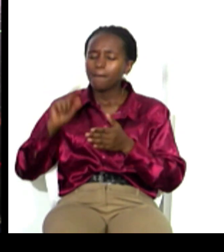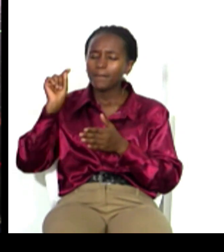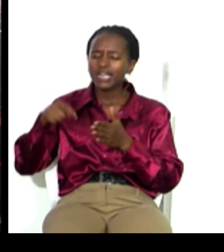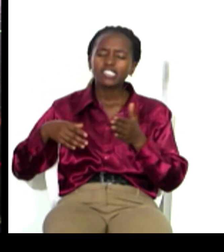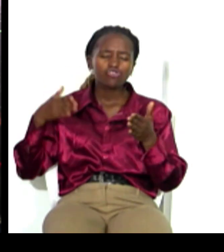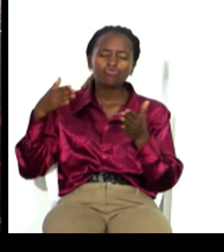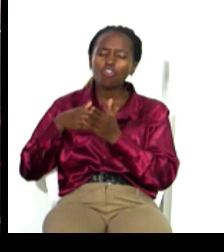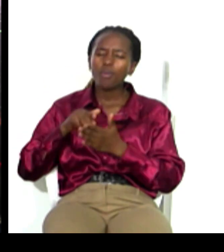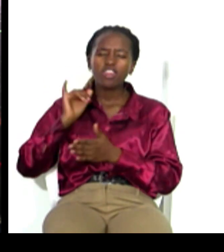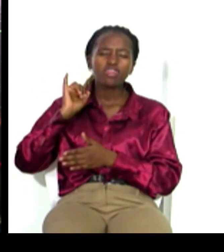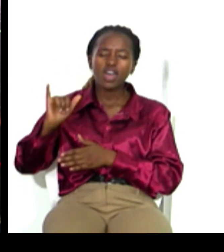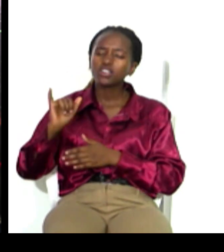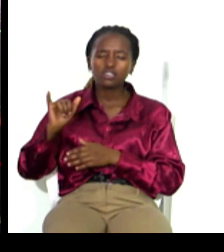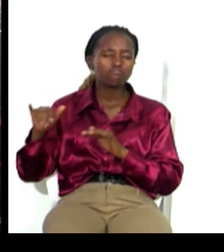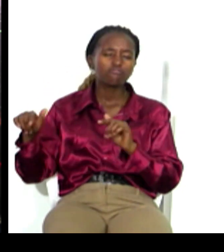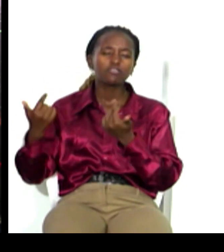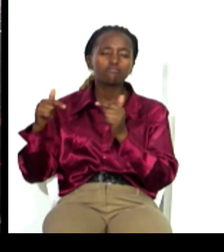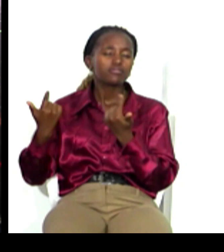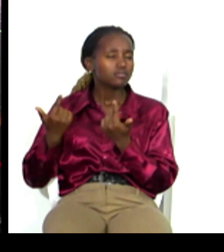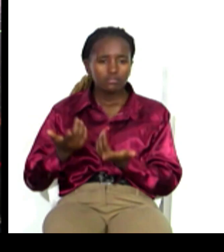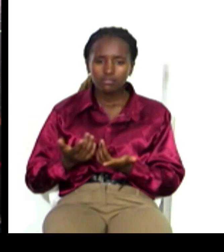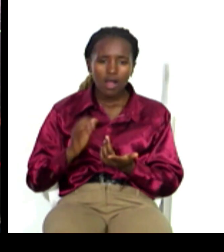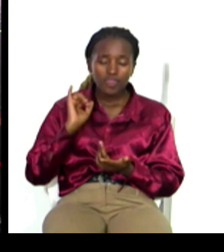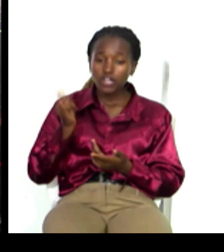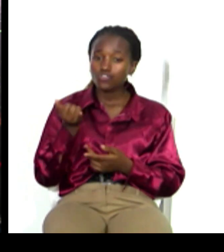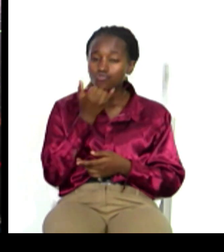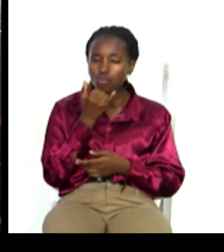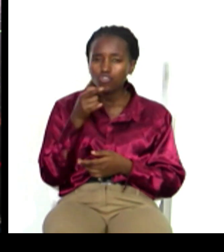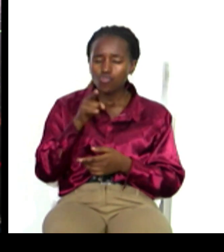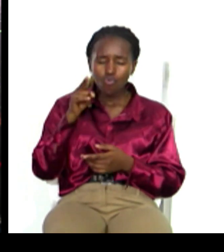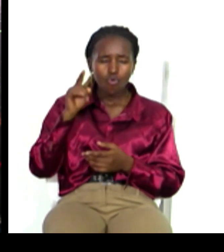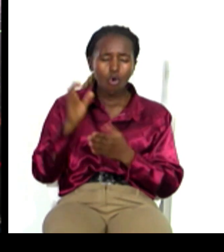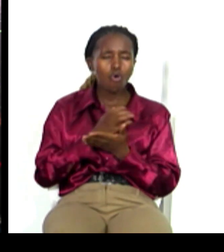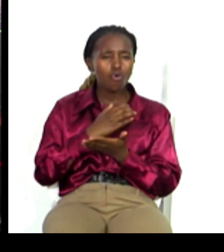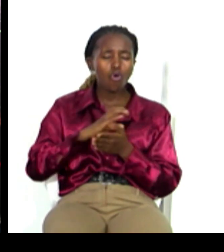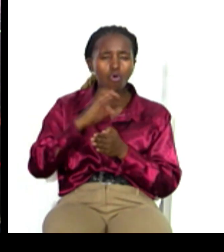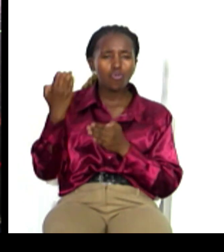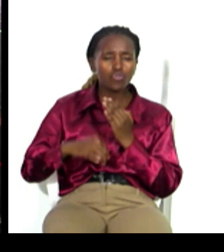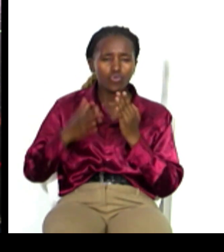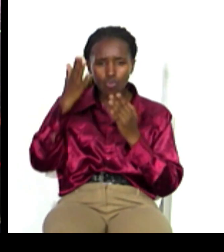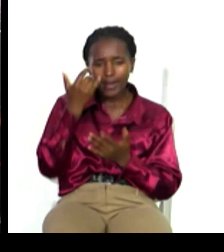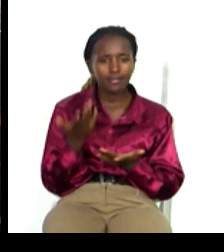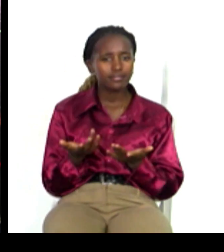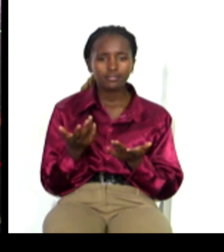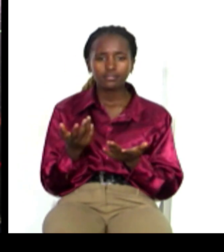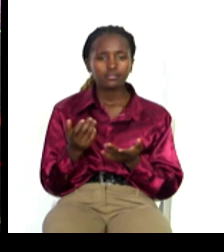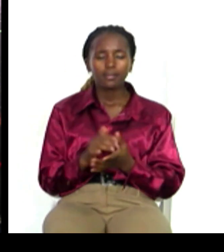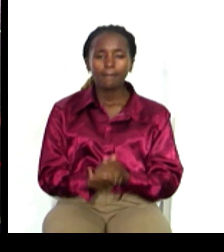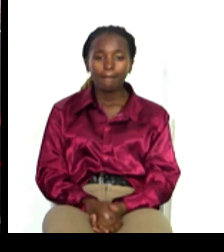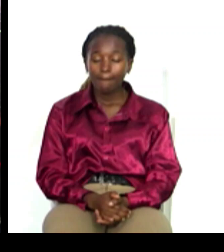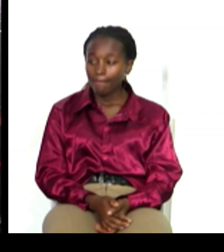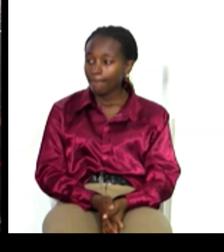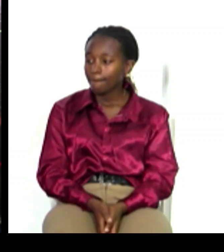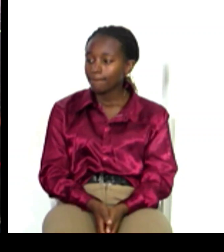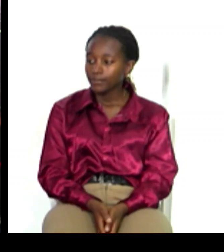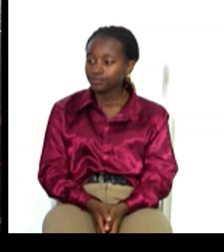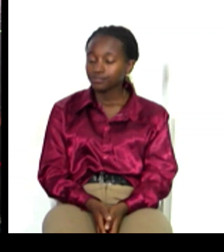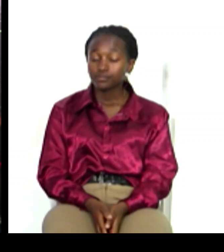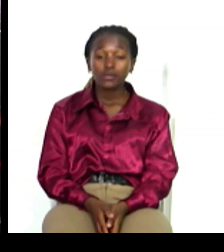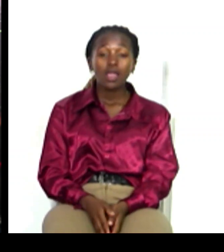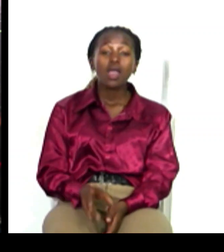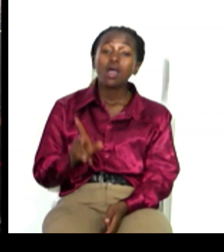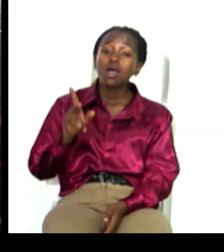help DRC. Okay. That's what Ramaphosa said. But Paul Kagame